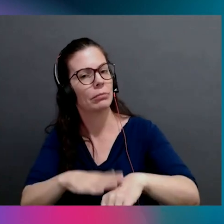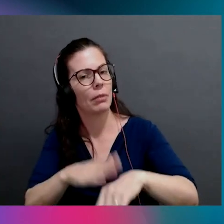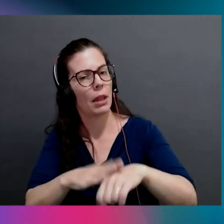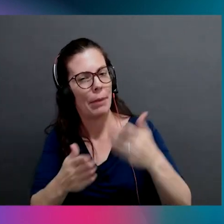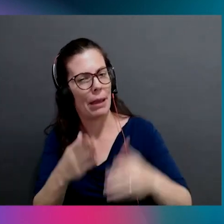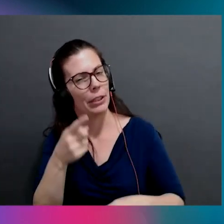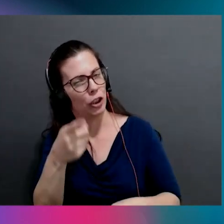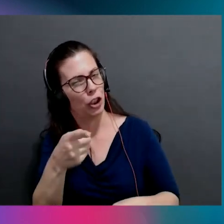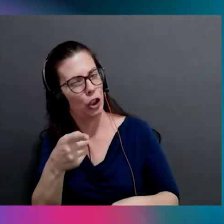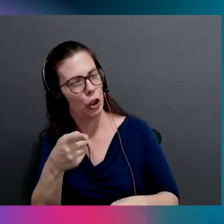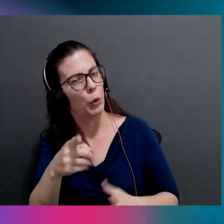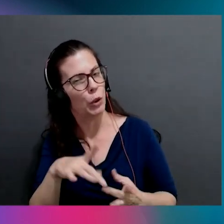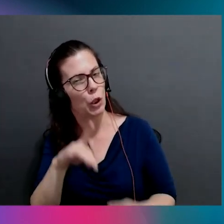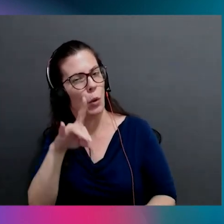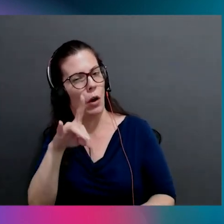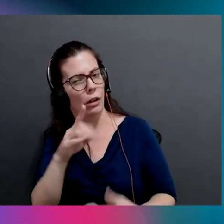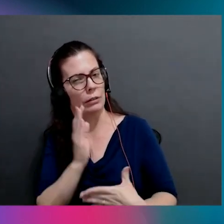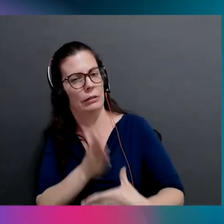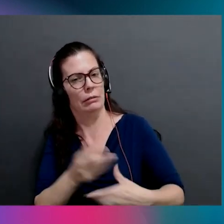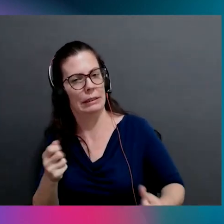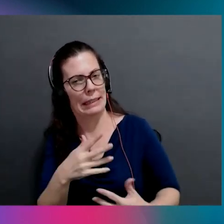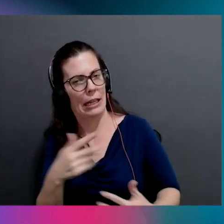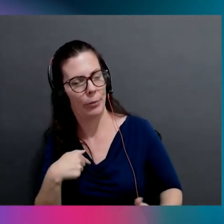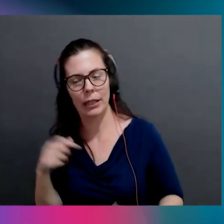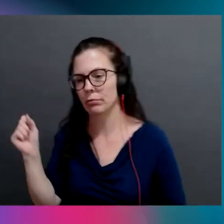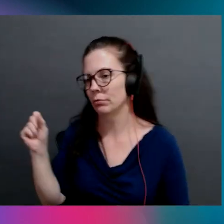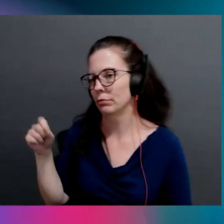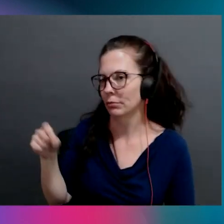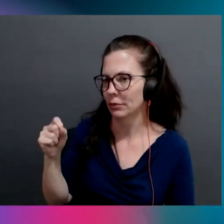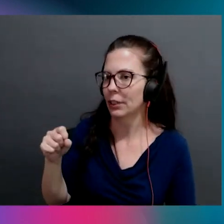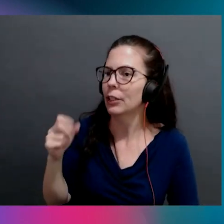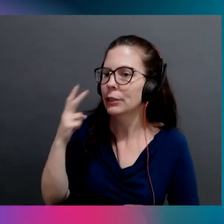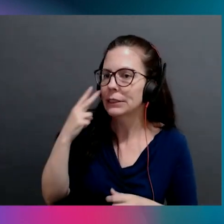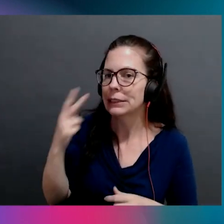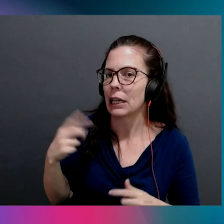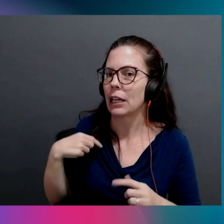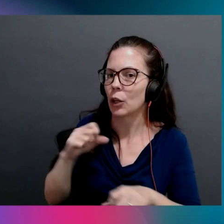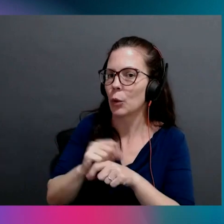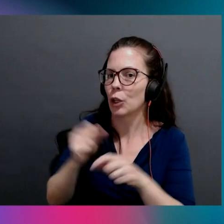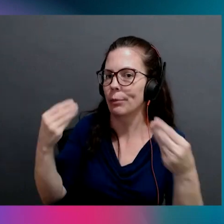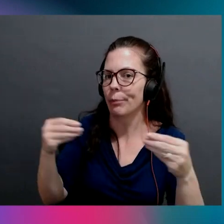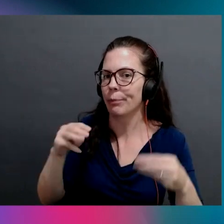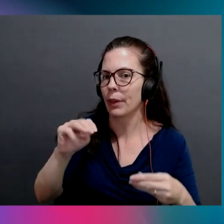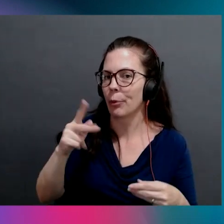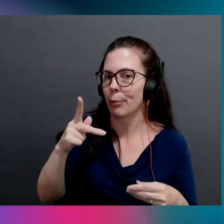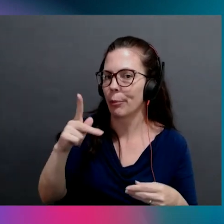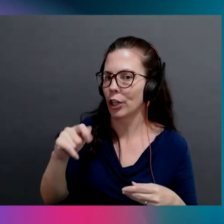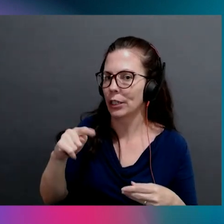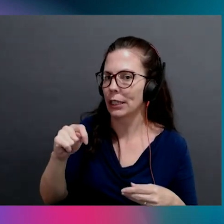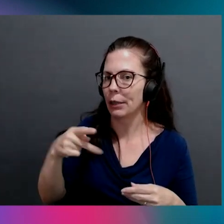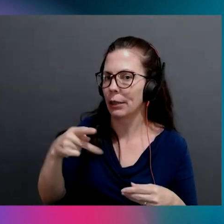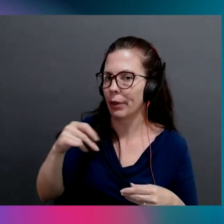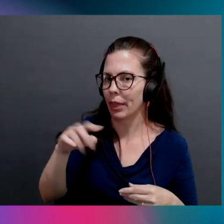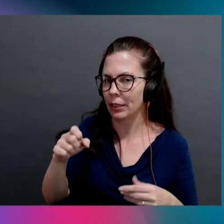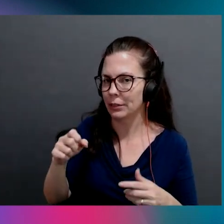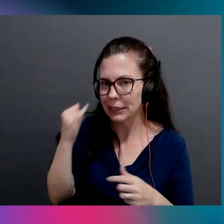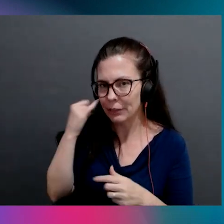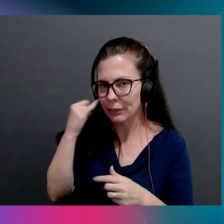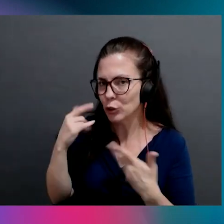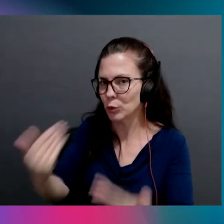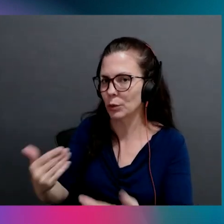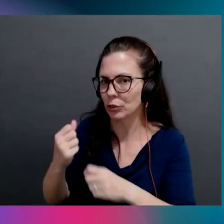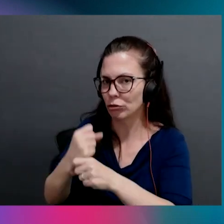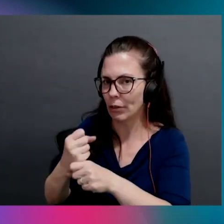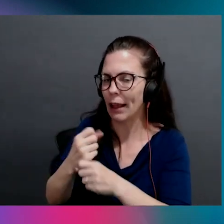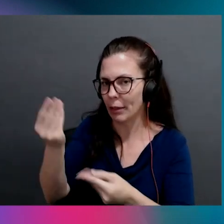haunt me. I do. We will be a marketplace. So if you do have any, let me know. Yeah. You can sell them on the marketplace. Yeah. We're